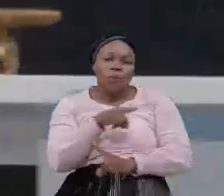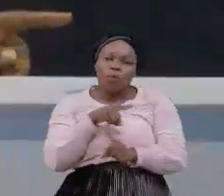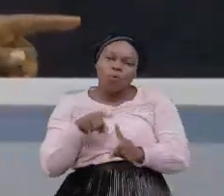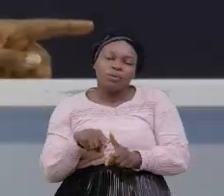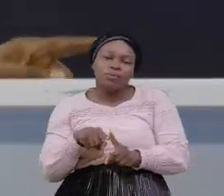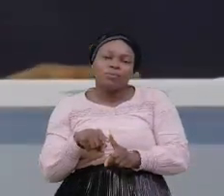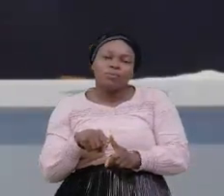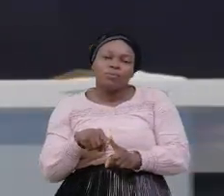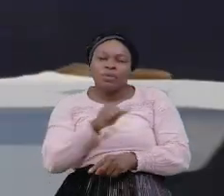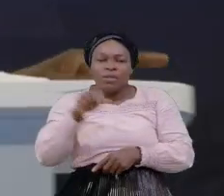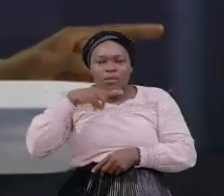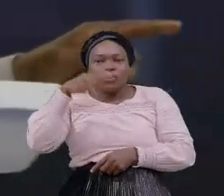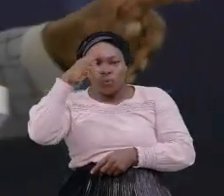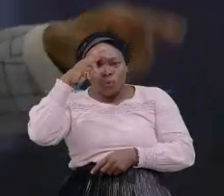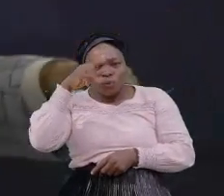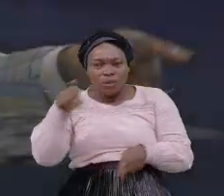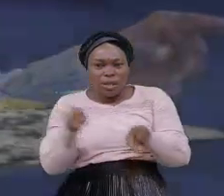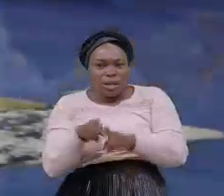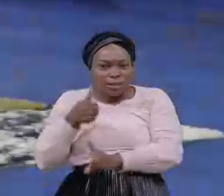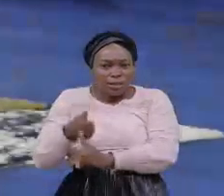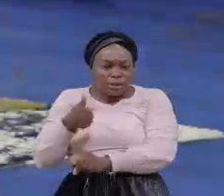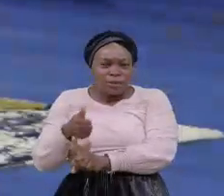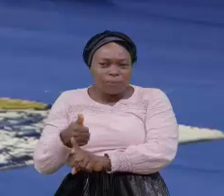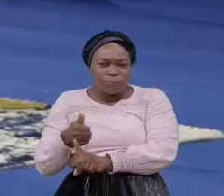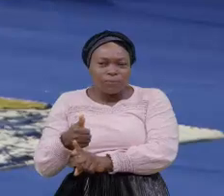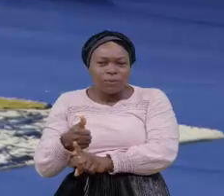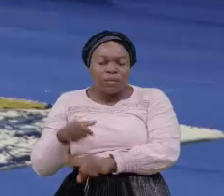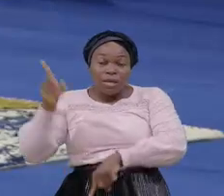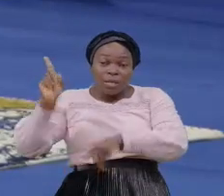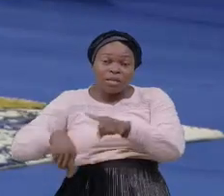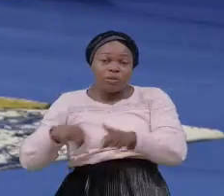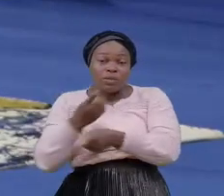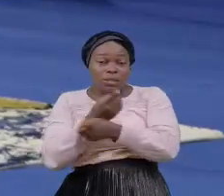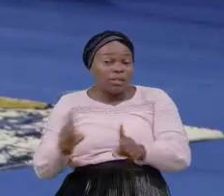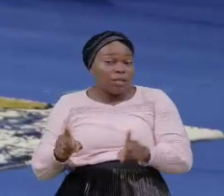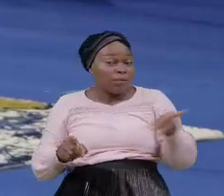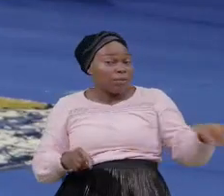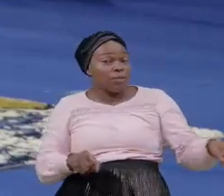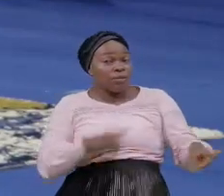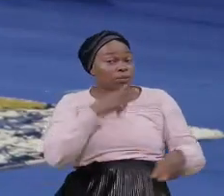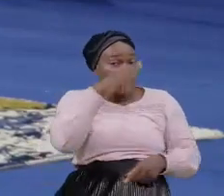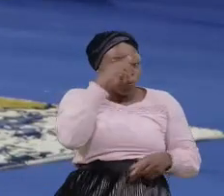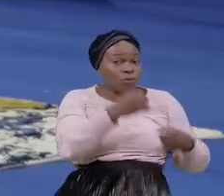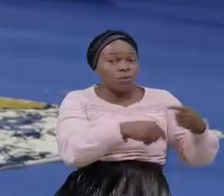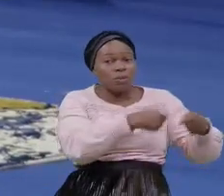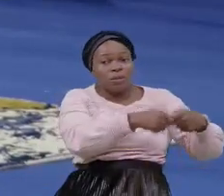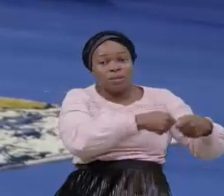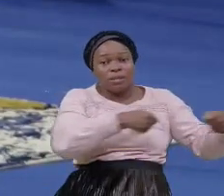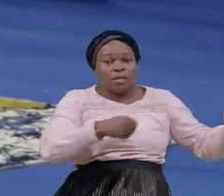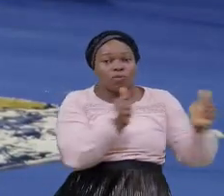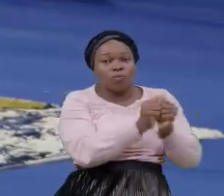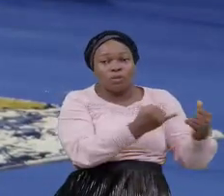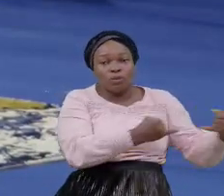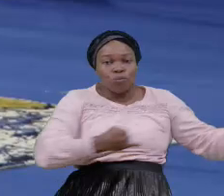goat like itself cannot deliver or set that goat free, the higher